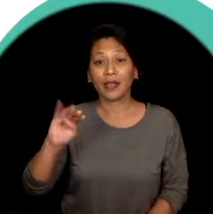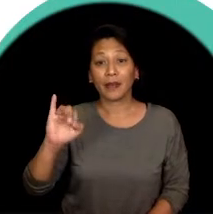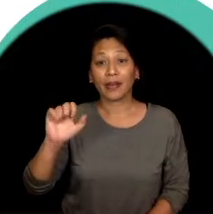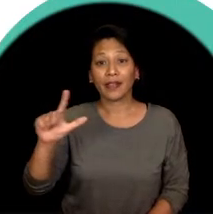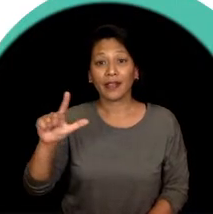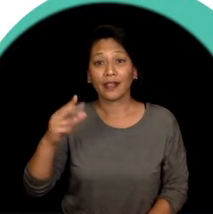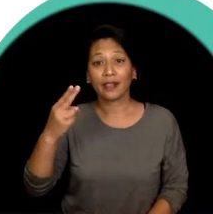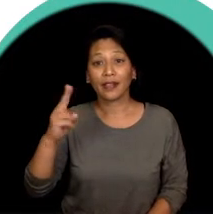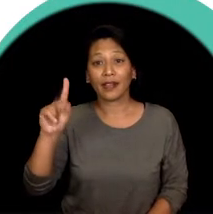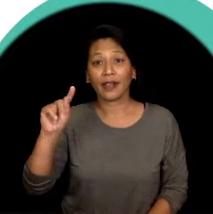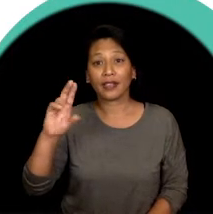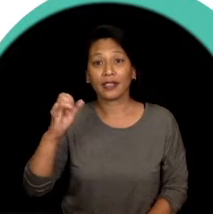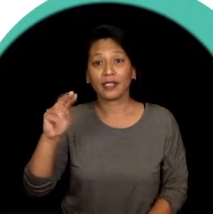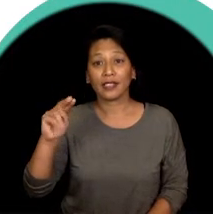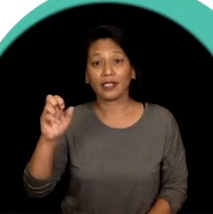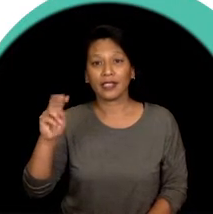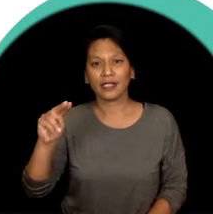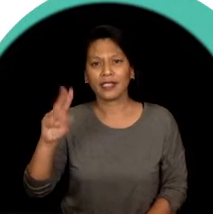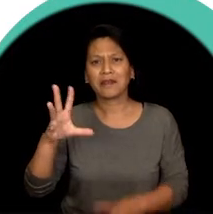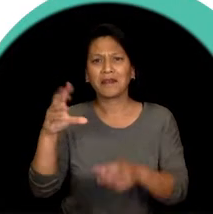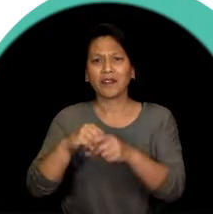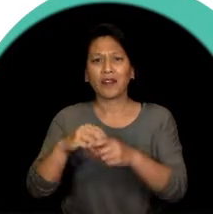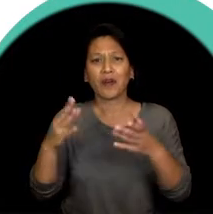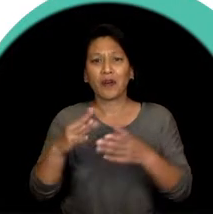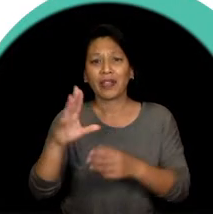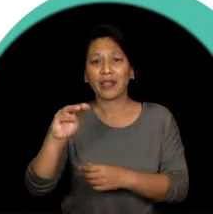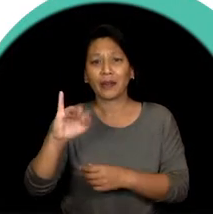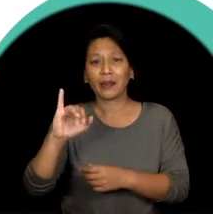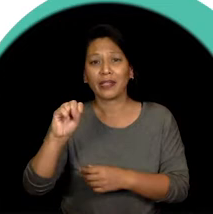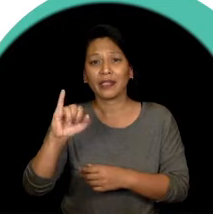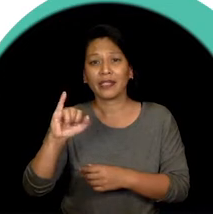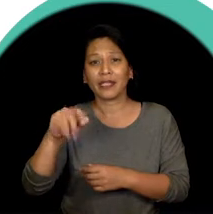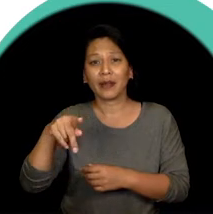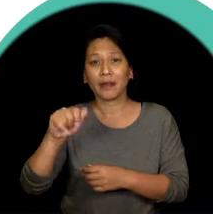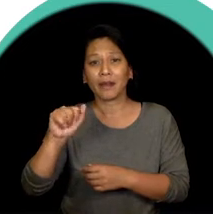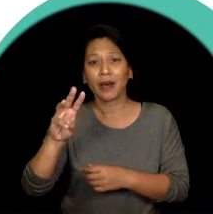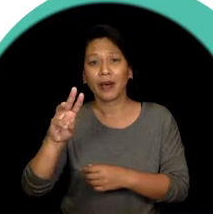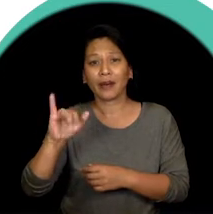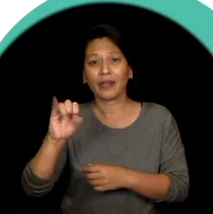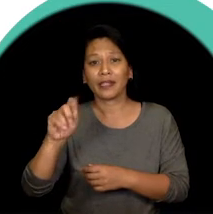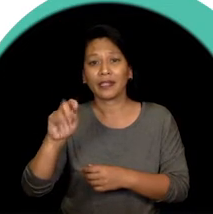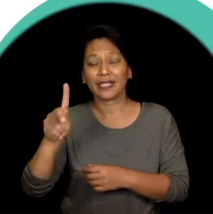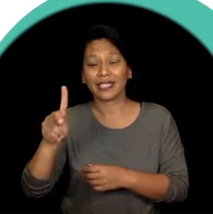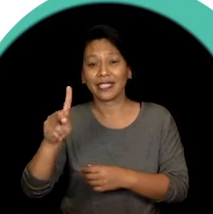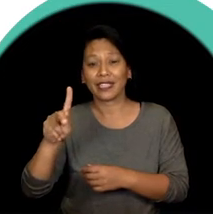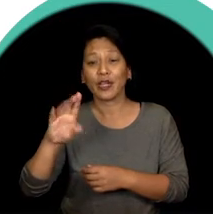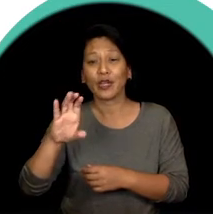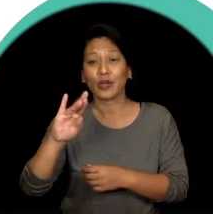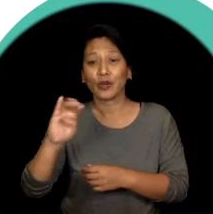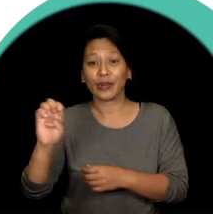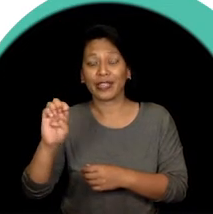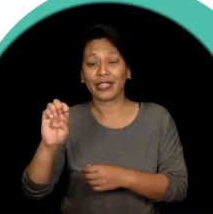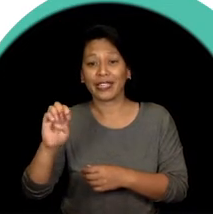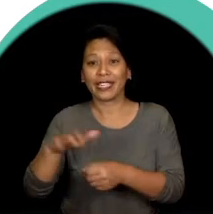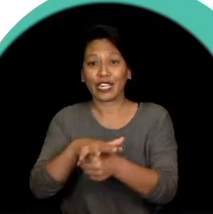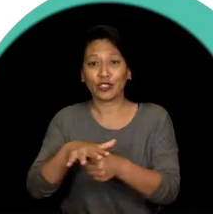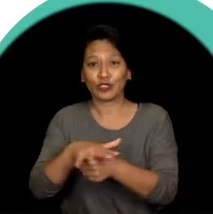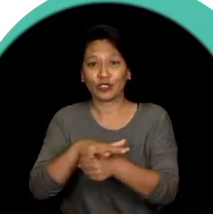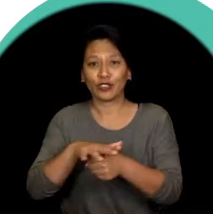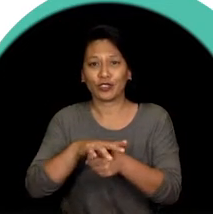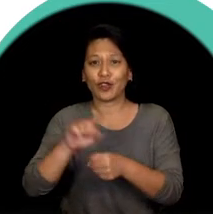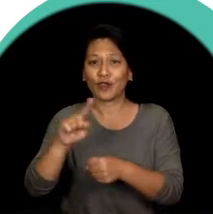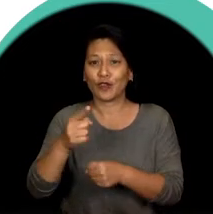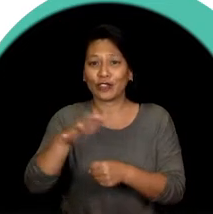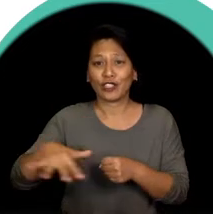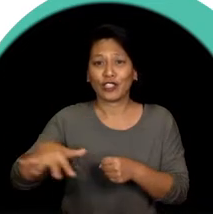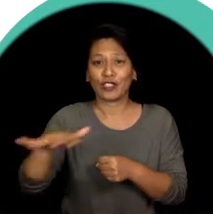Michael Hutchinson is a member of the Missipawistic Cree Nation, north of Winnipeg. He's spent much of his career telling the stories